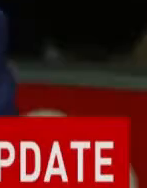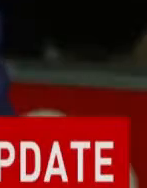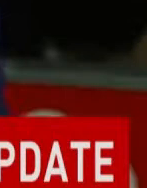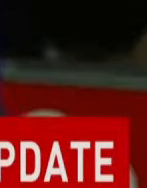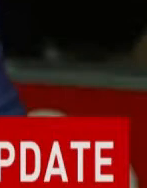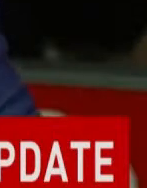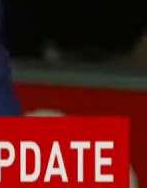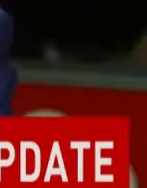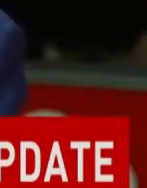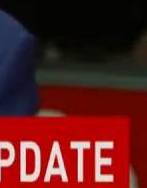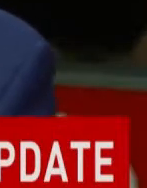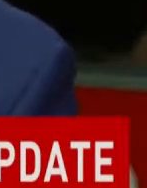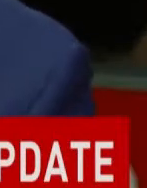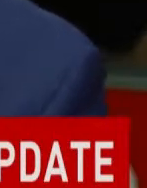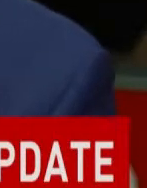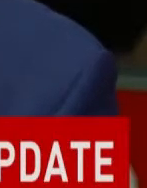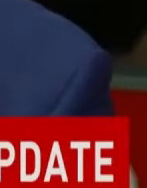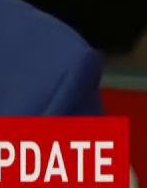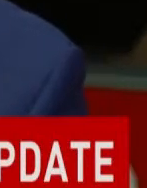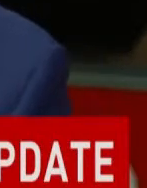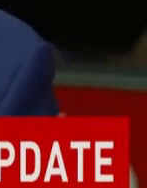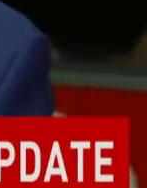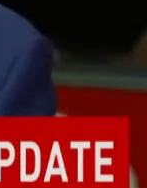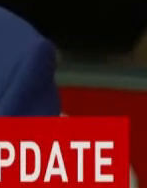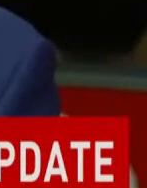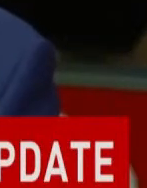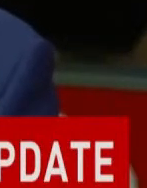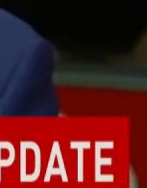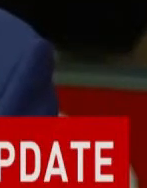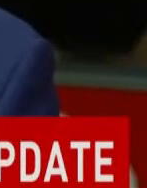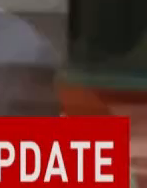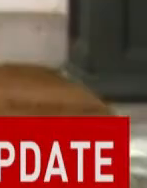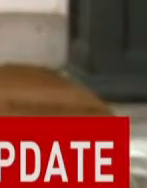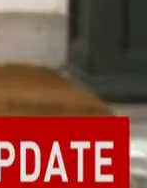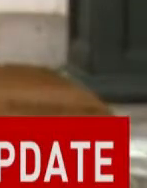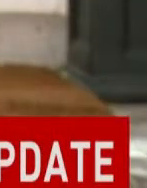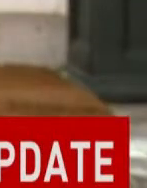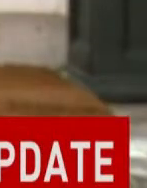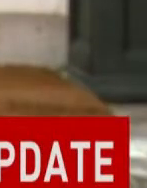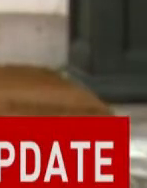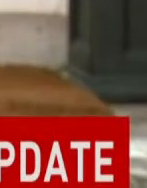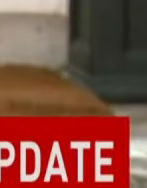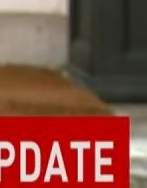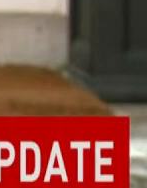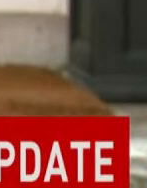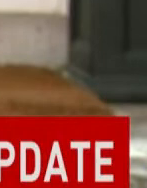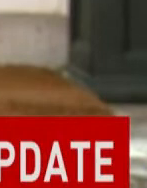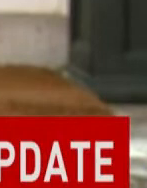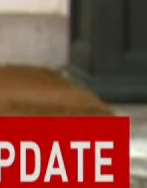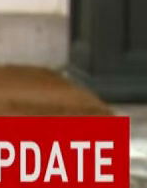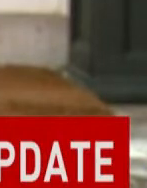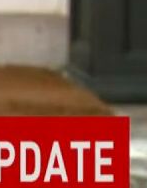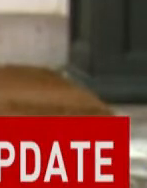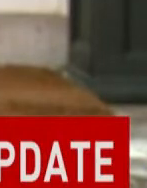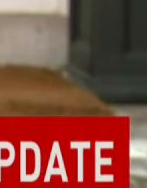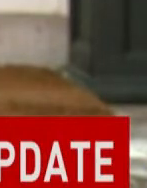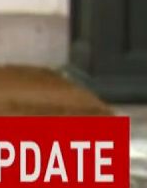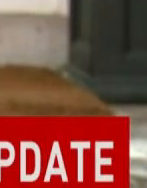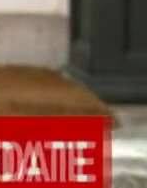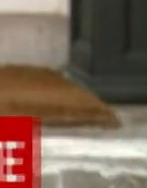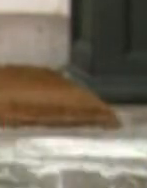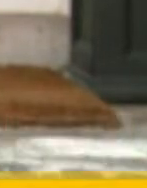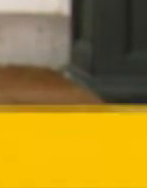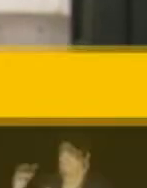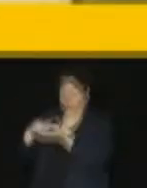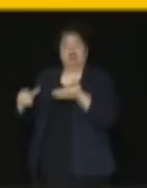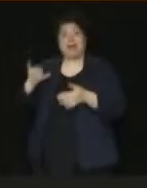Here's the Prime Minister of Canada. Last year. Not only are days in quarantine repeating themselves, but we're also wondering